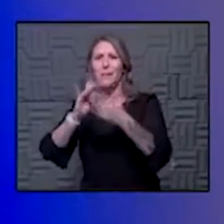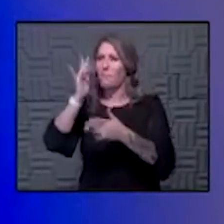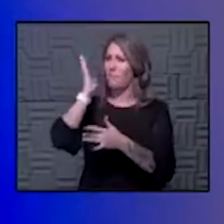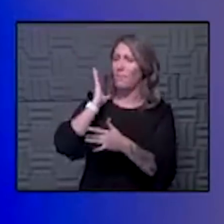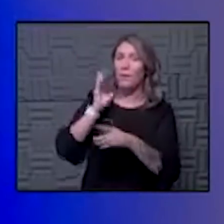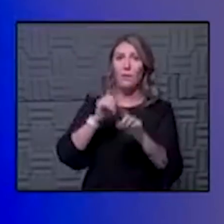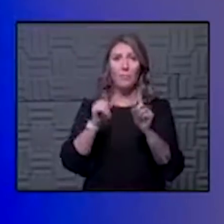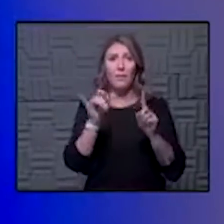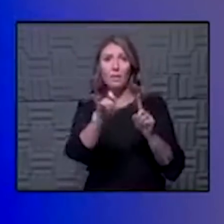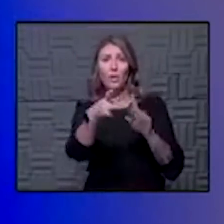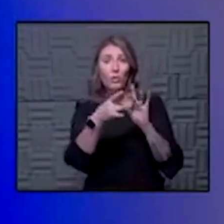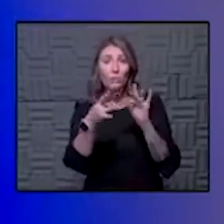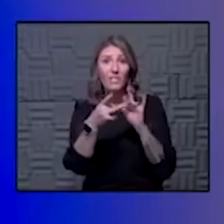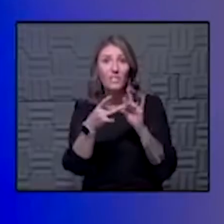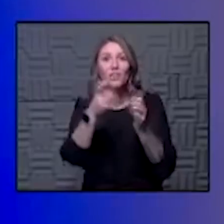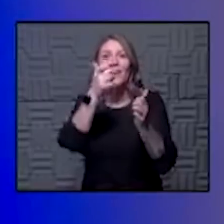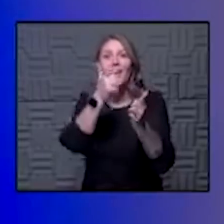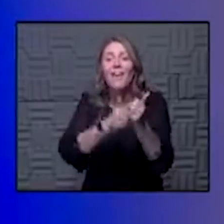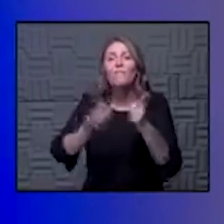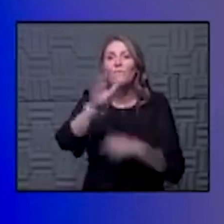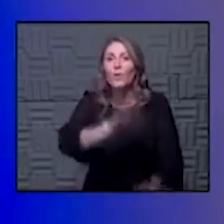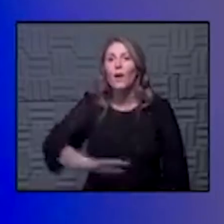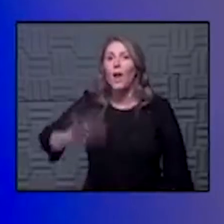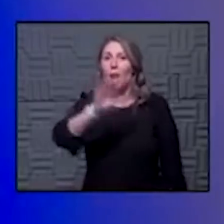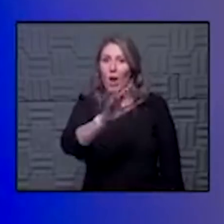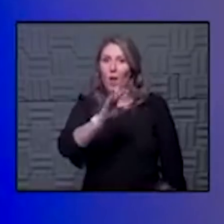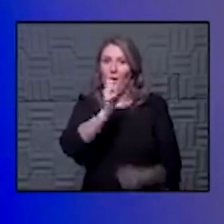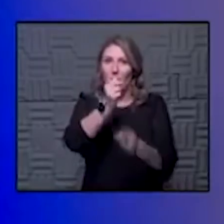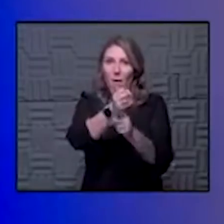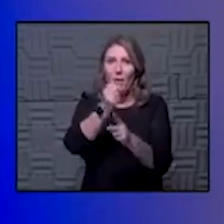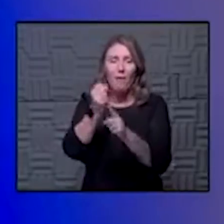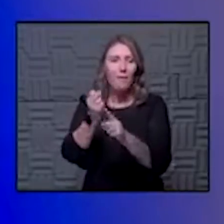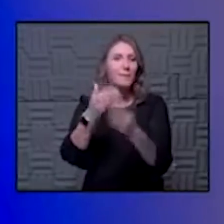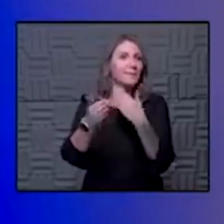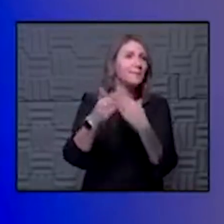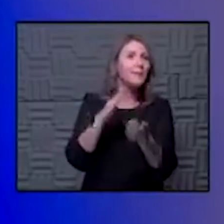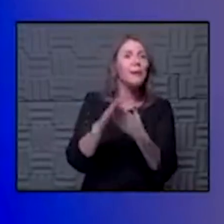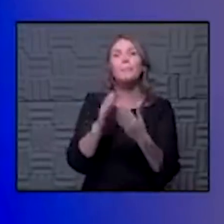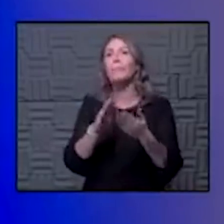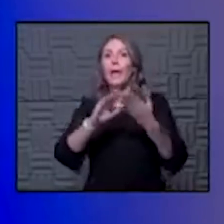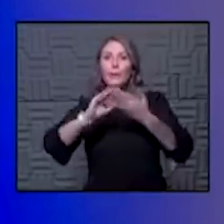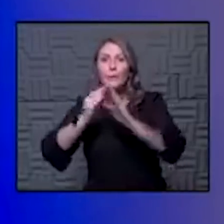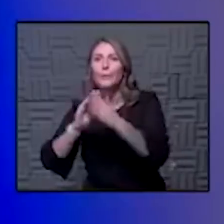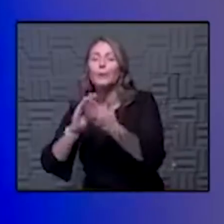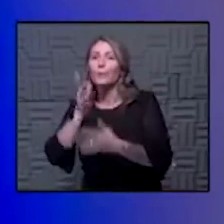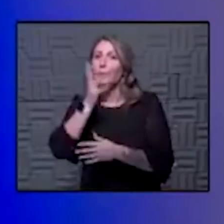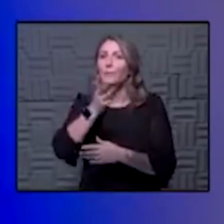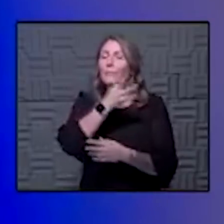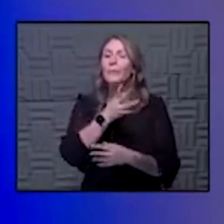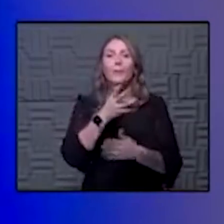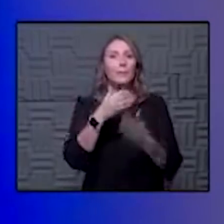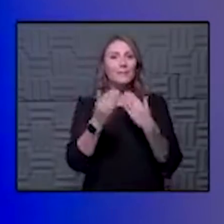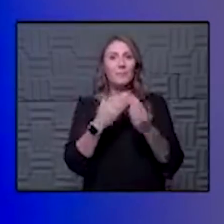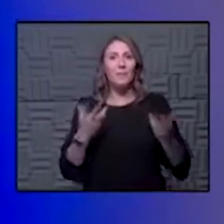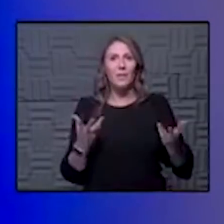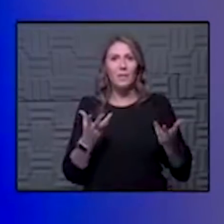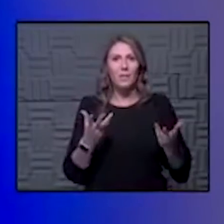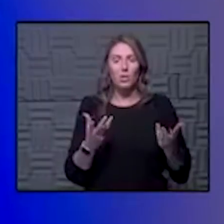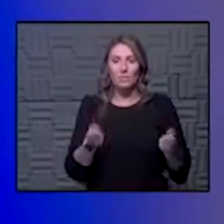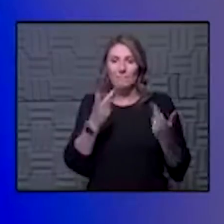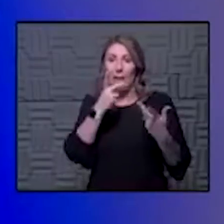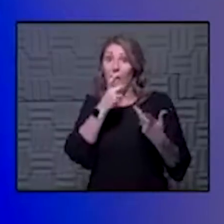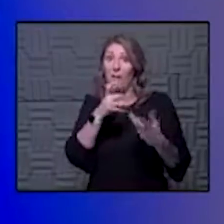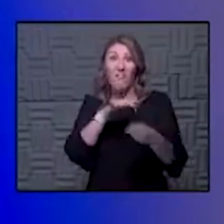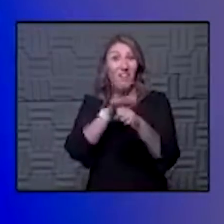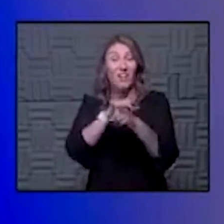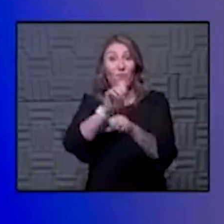But I think, just as you said, every area is getting hit, whether it's urban or rural. I don't think there's a lot of excess